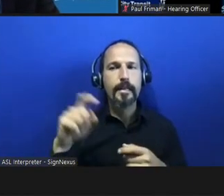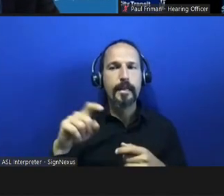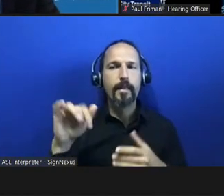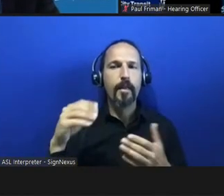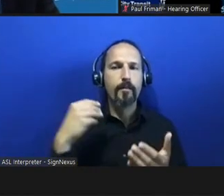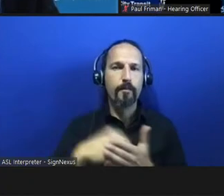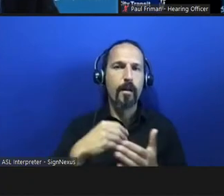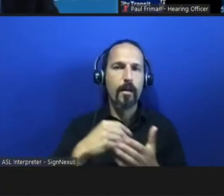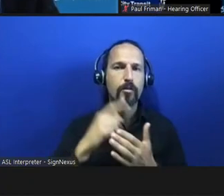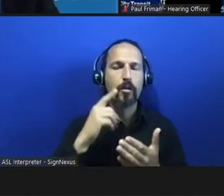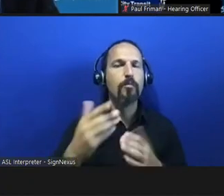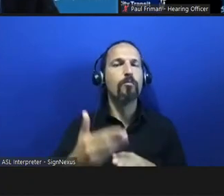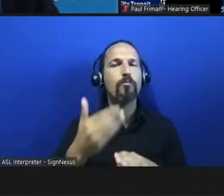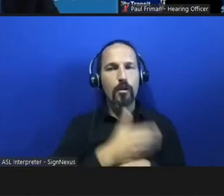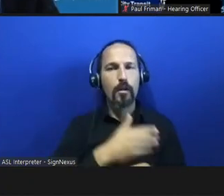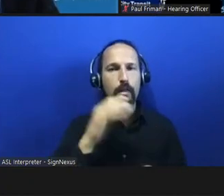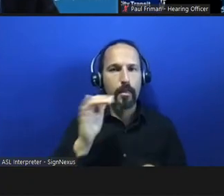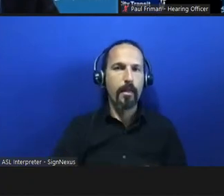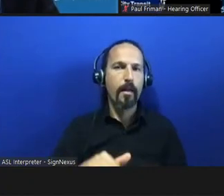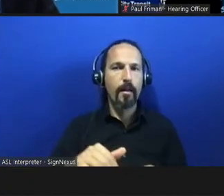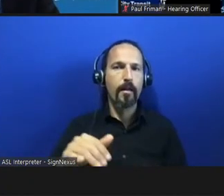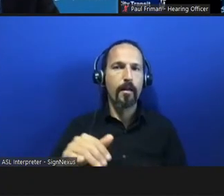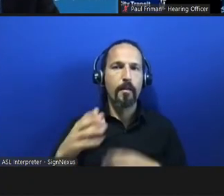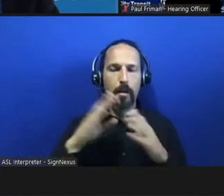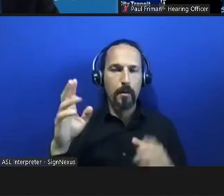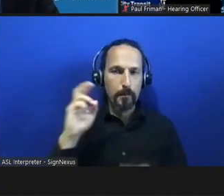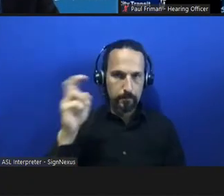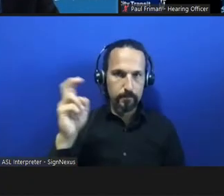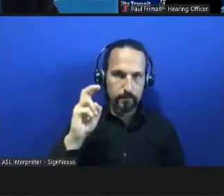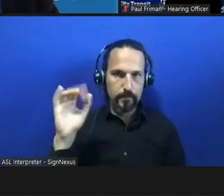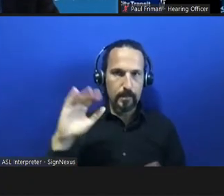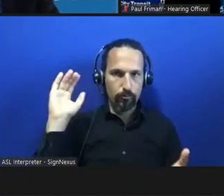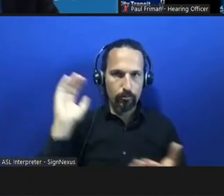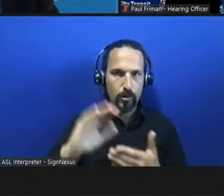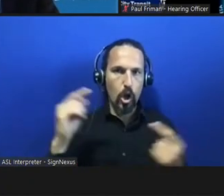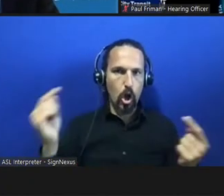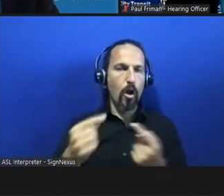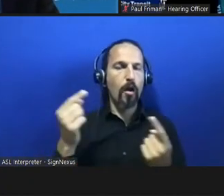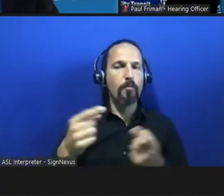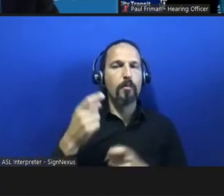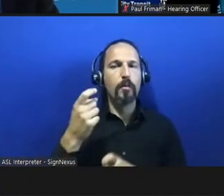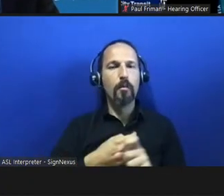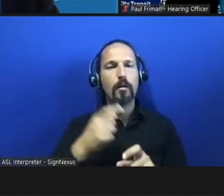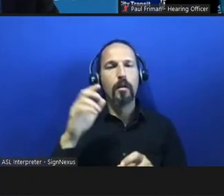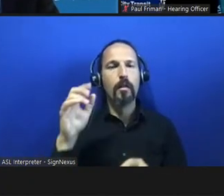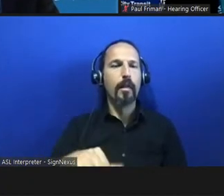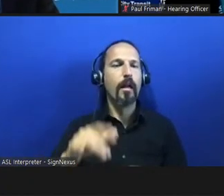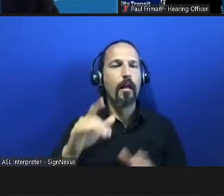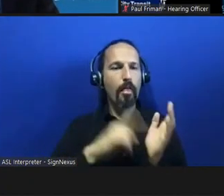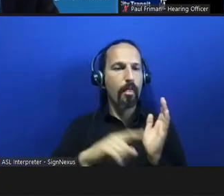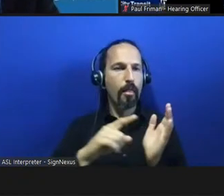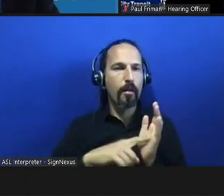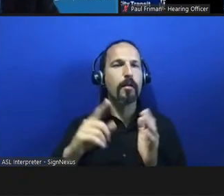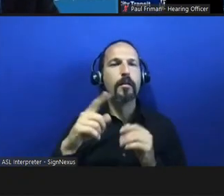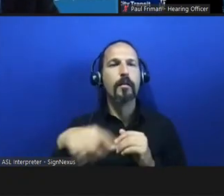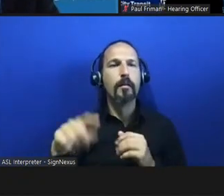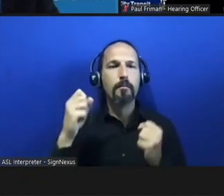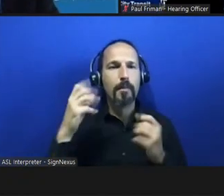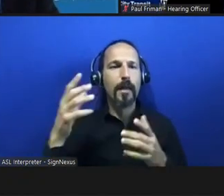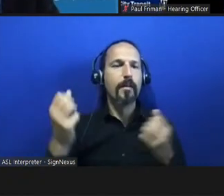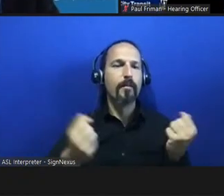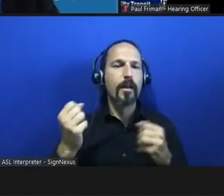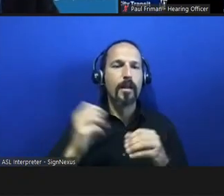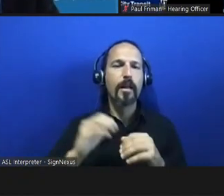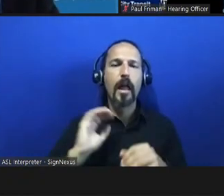funds to improve public transportation and in reducing the harms wrought by an unchecked flood of vehicles on our